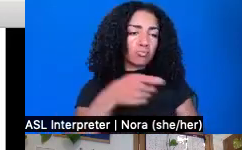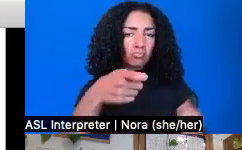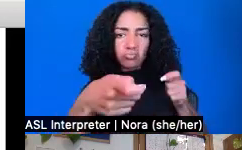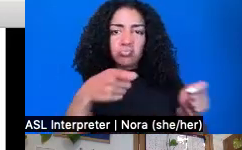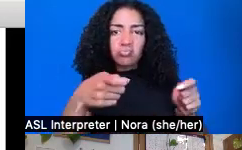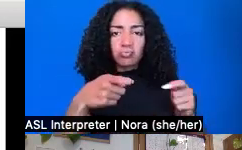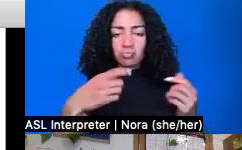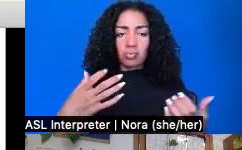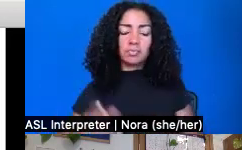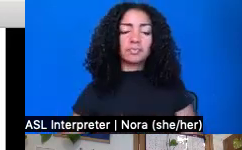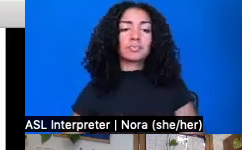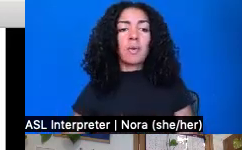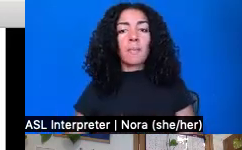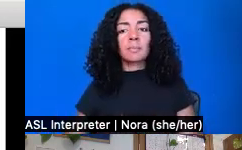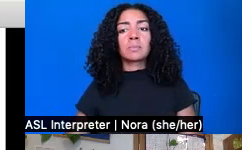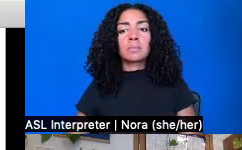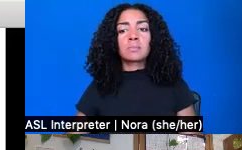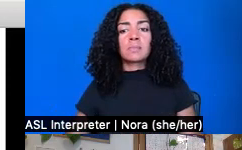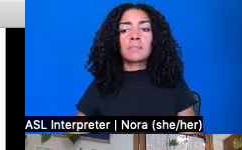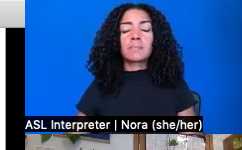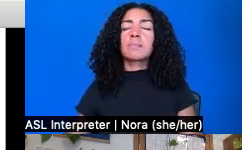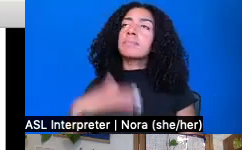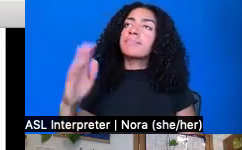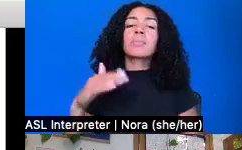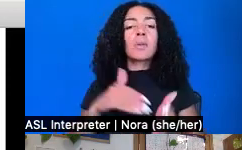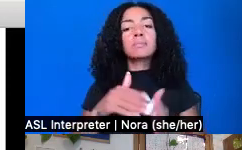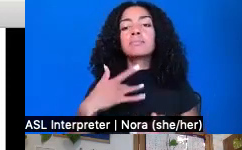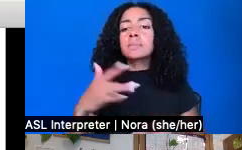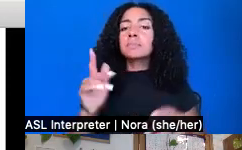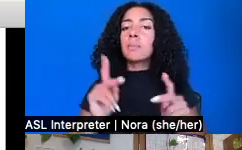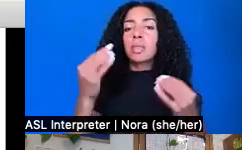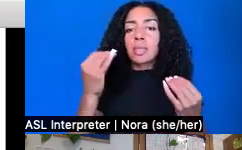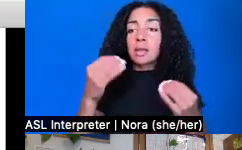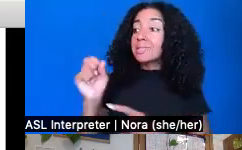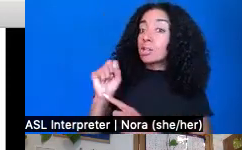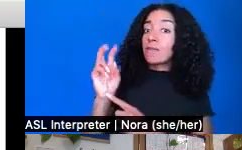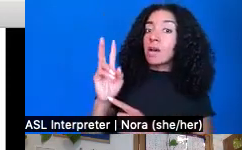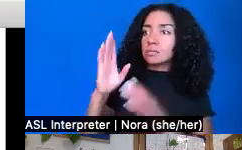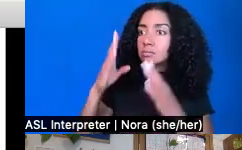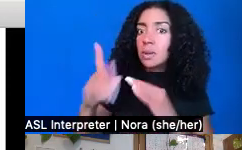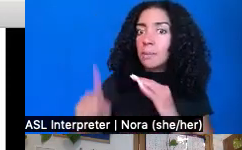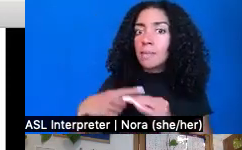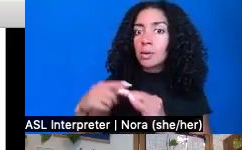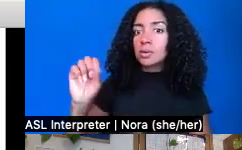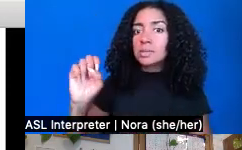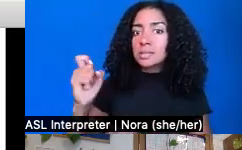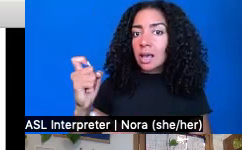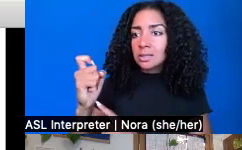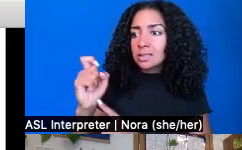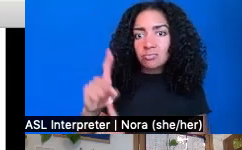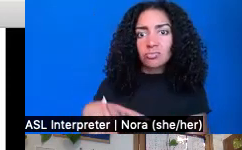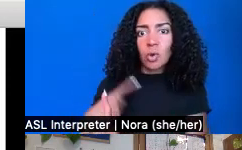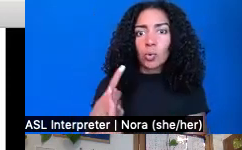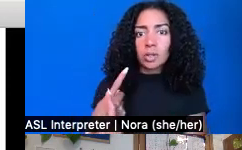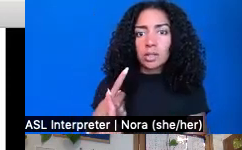know, oftentimes people can think that sexual violence is about sex. And it, because